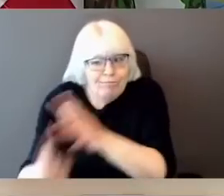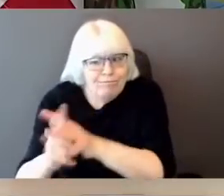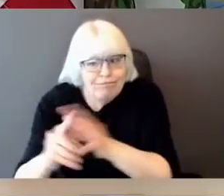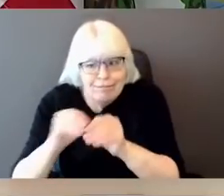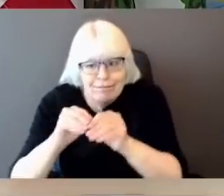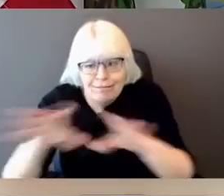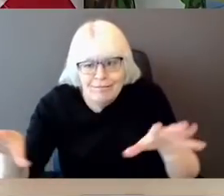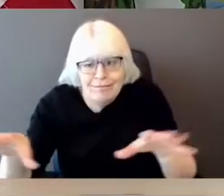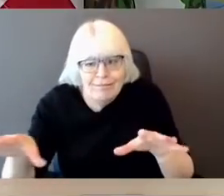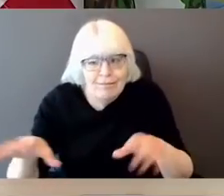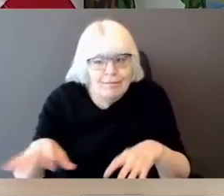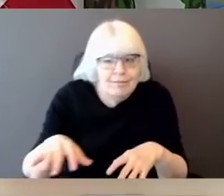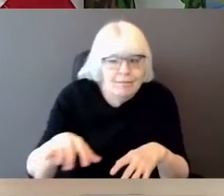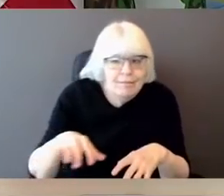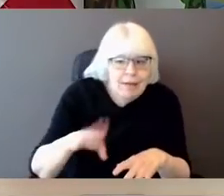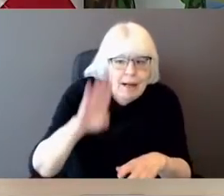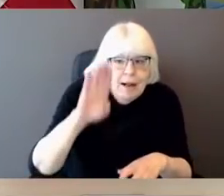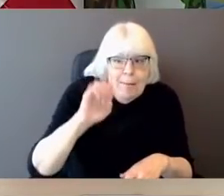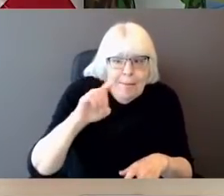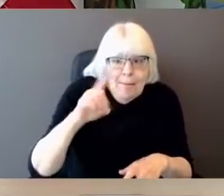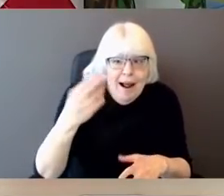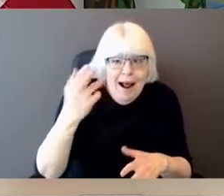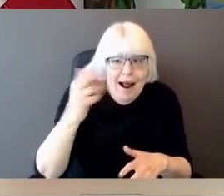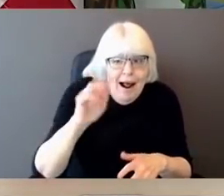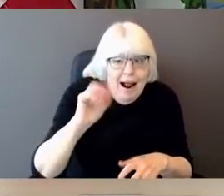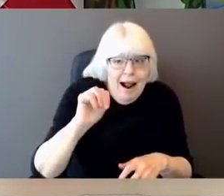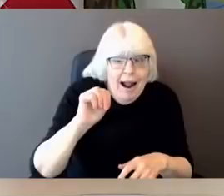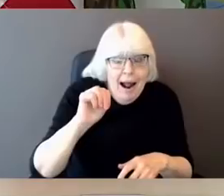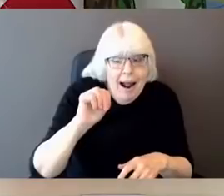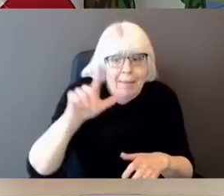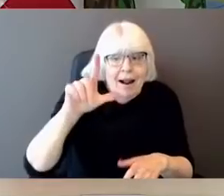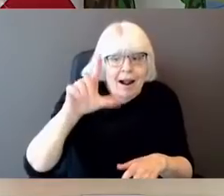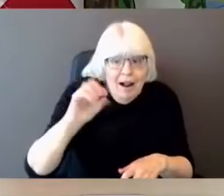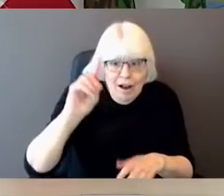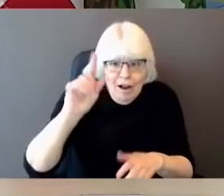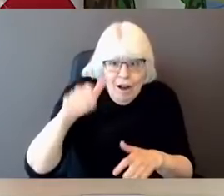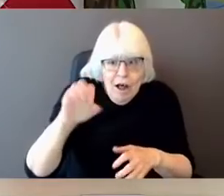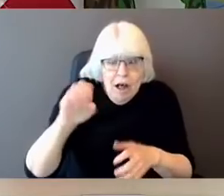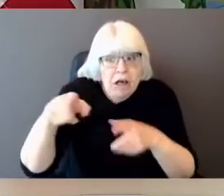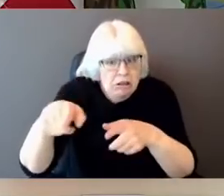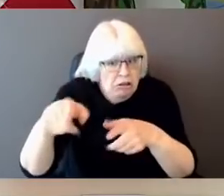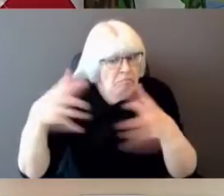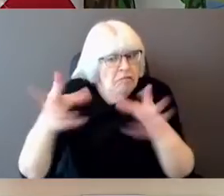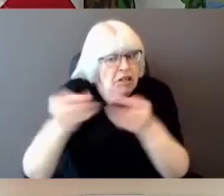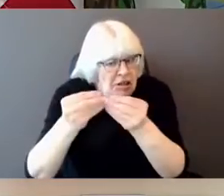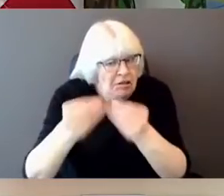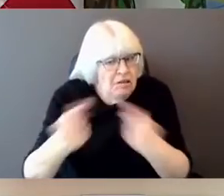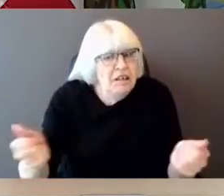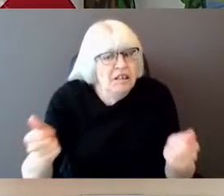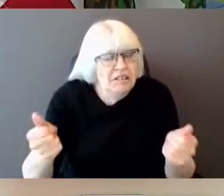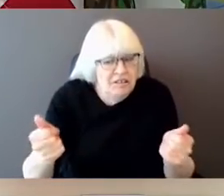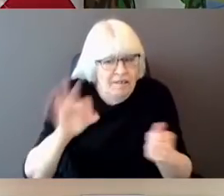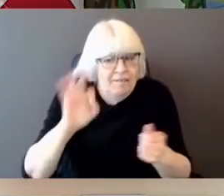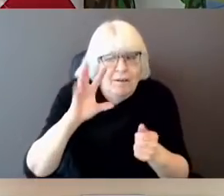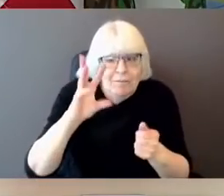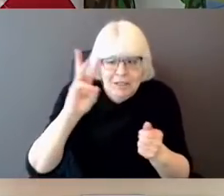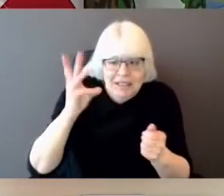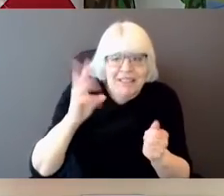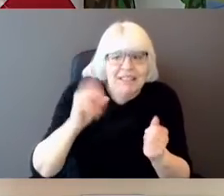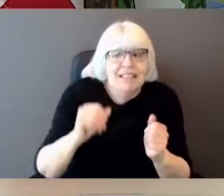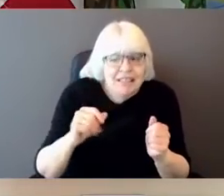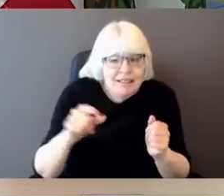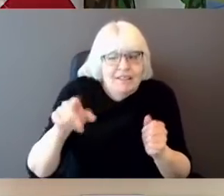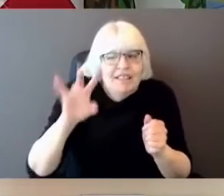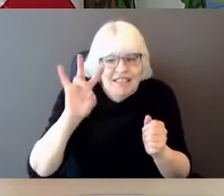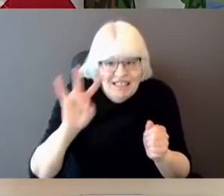February 6th, and 17 residents and fewer than 5 staff were positive. When there are only 1 to